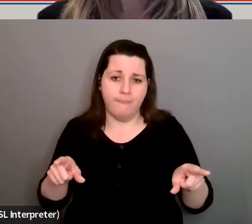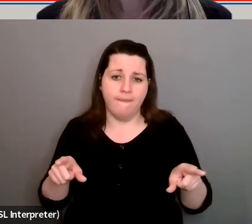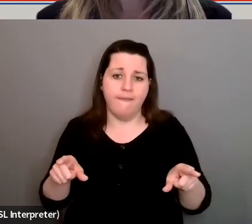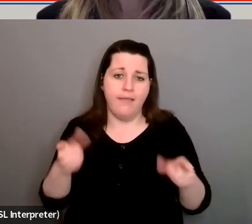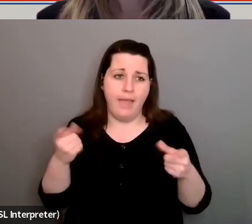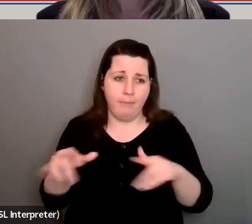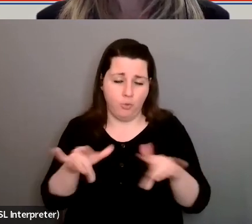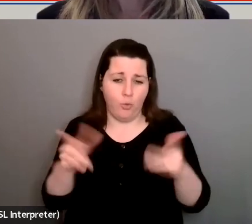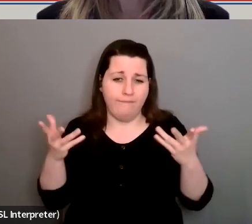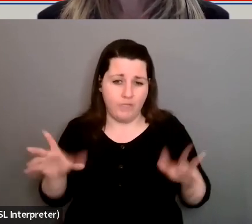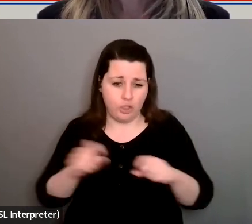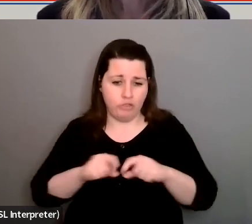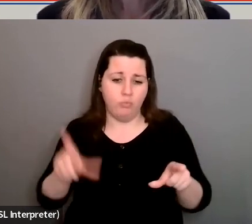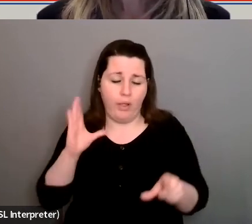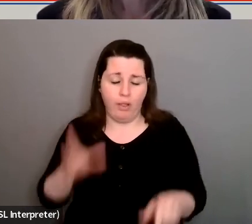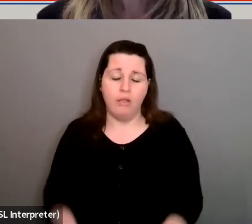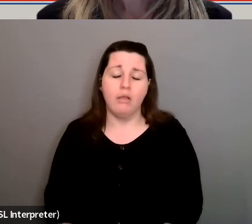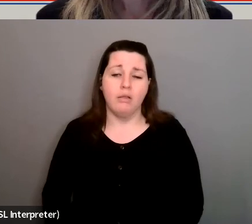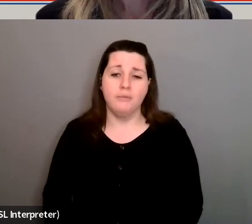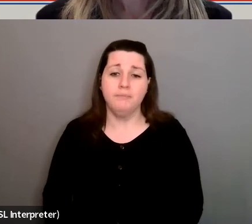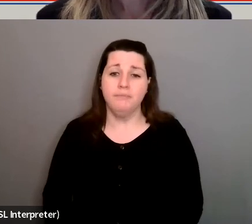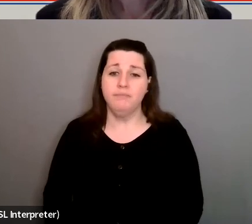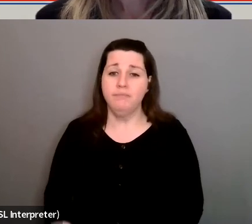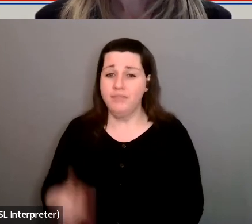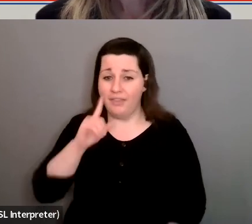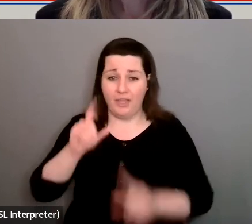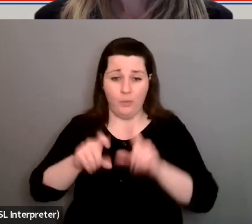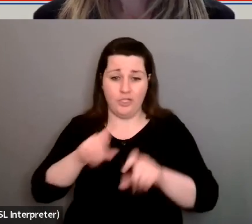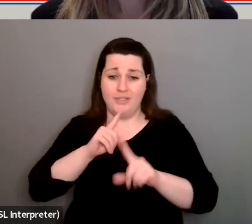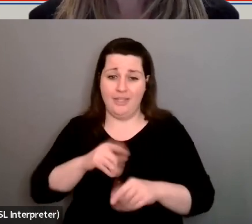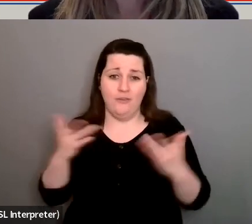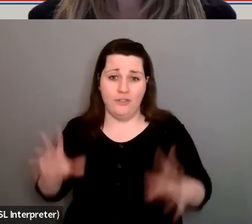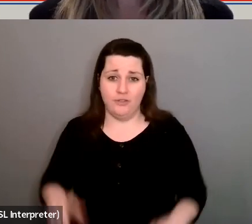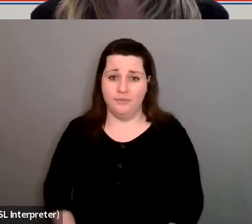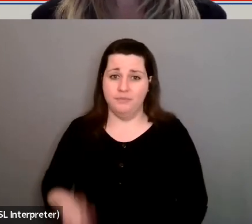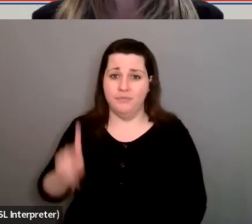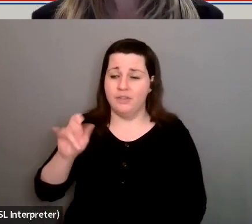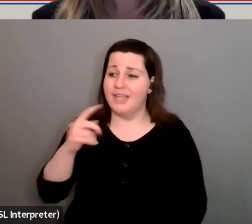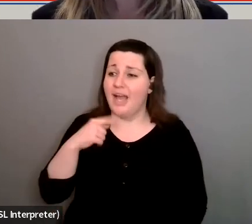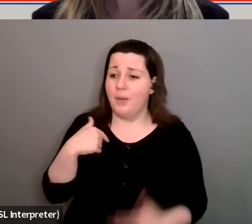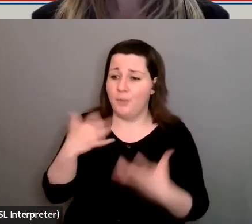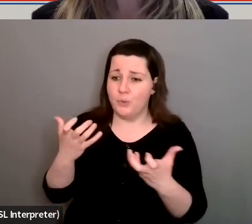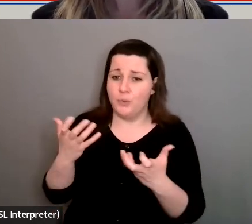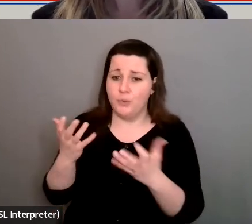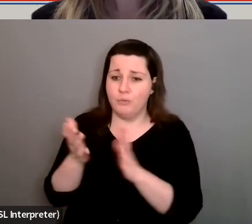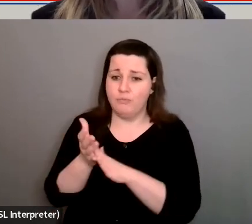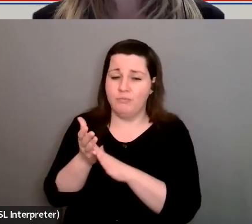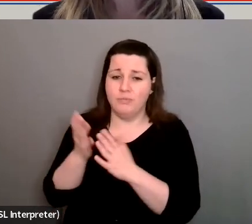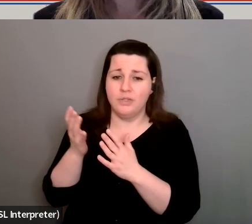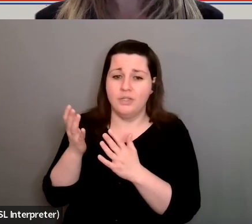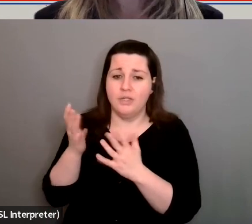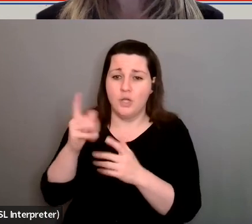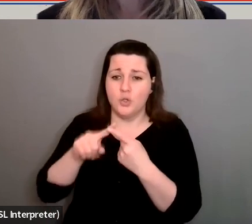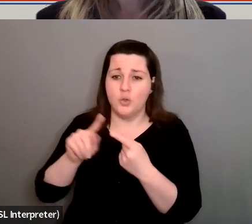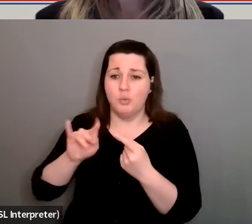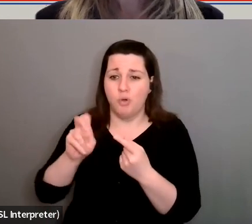get that done. I think we've answered all the questions. I just want to say, I want to give a shout out to Brooke and